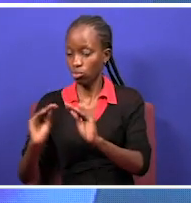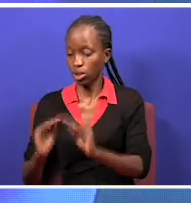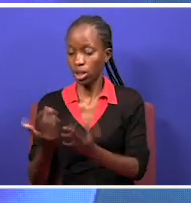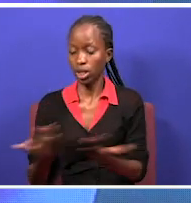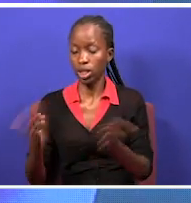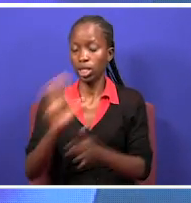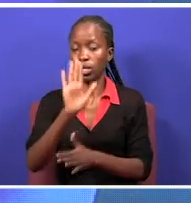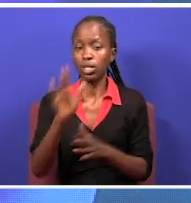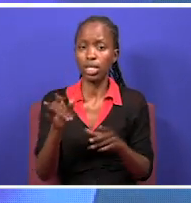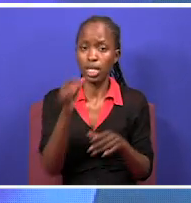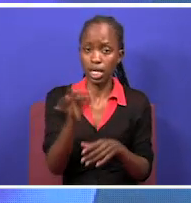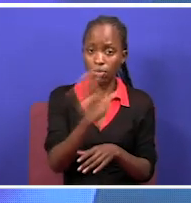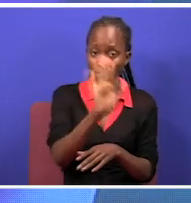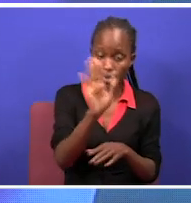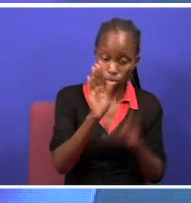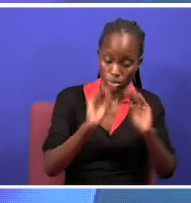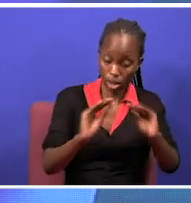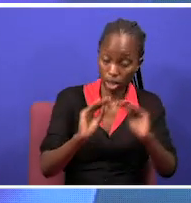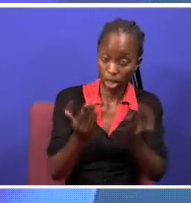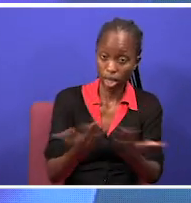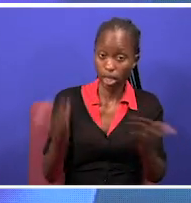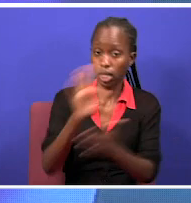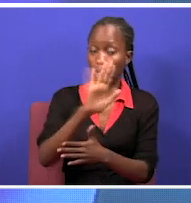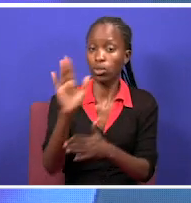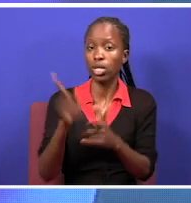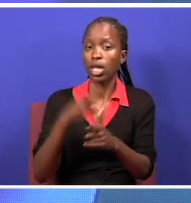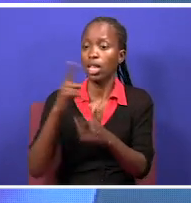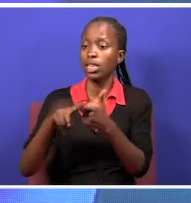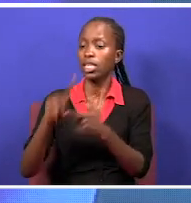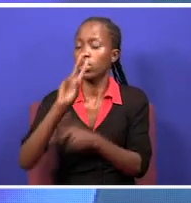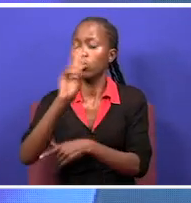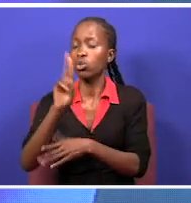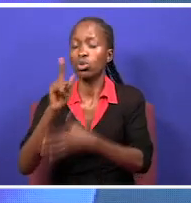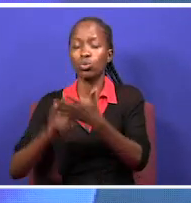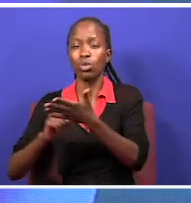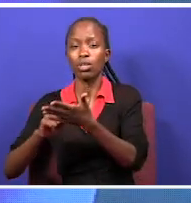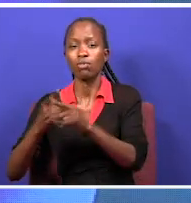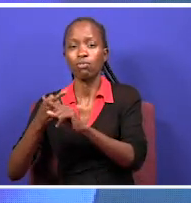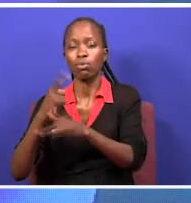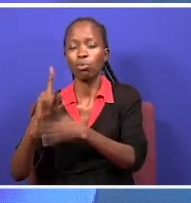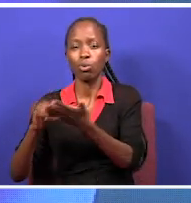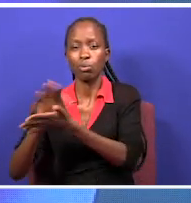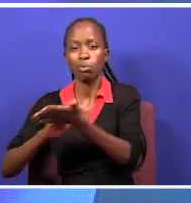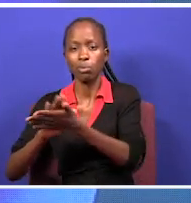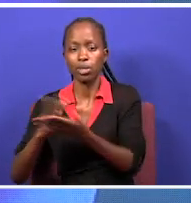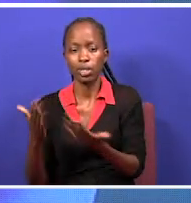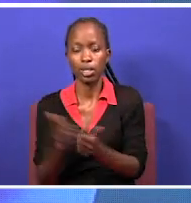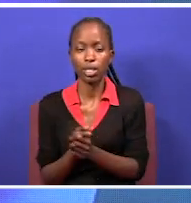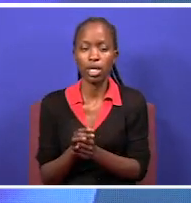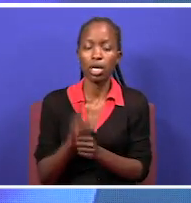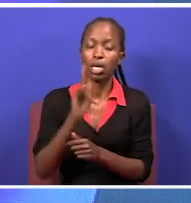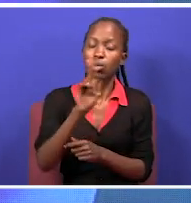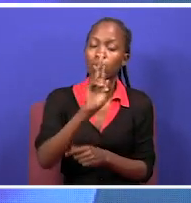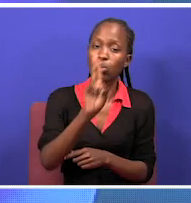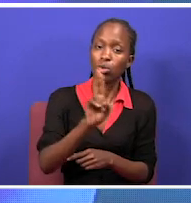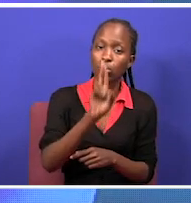And even if you're the one who is shaping them, on what are you basing the shaping? Are they being shaped